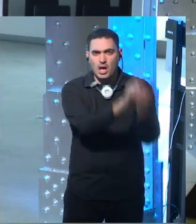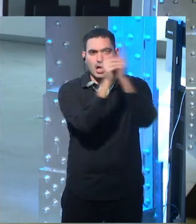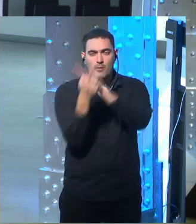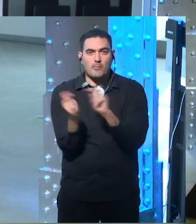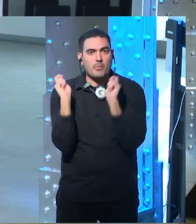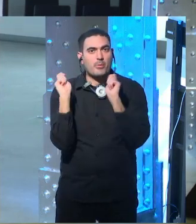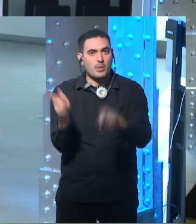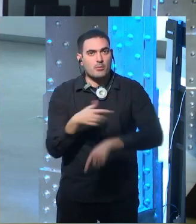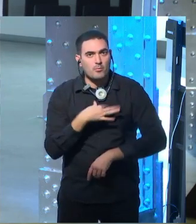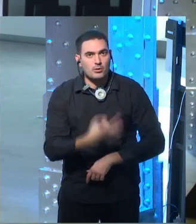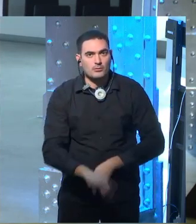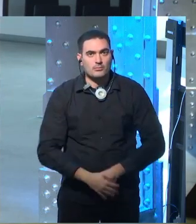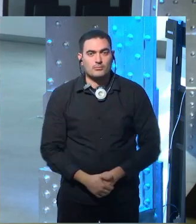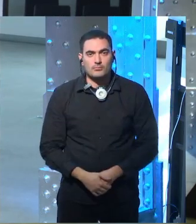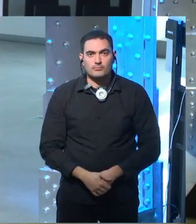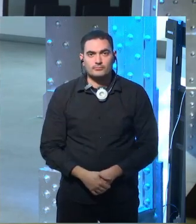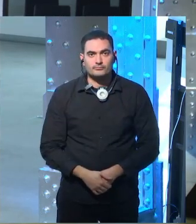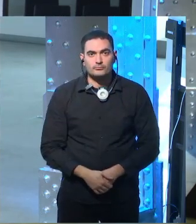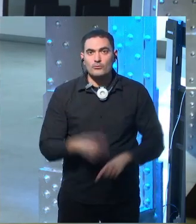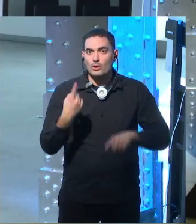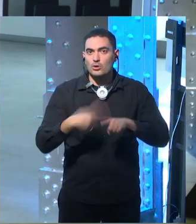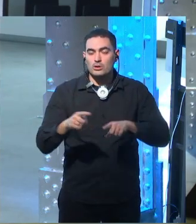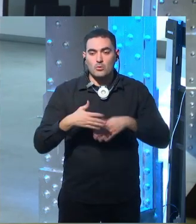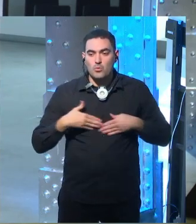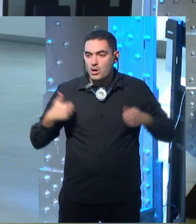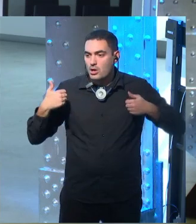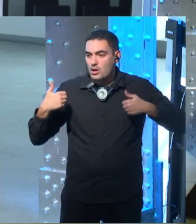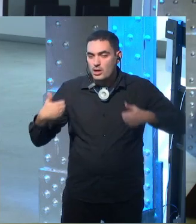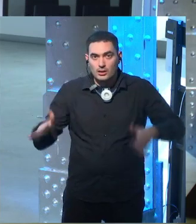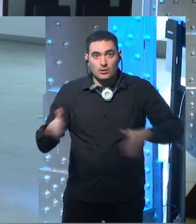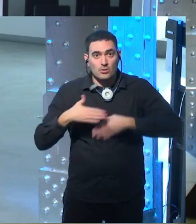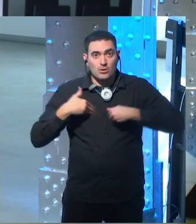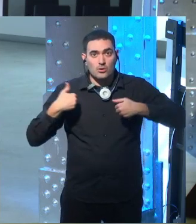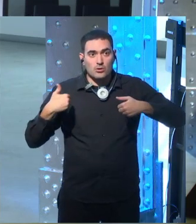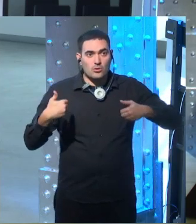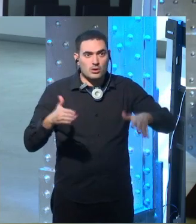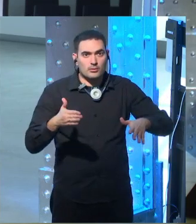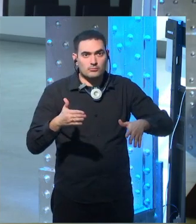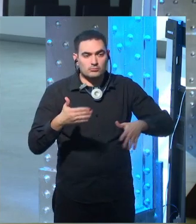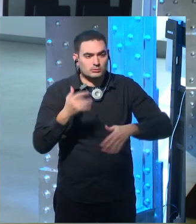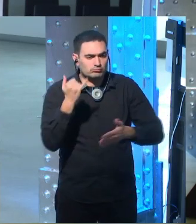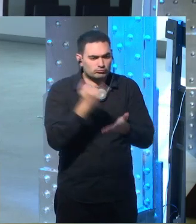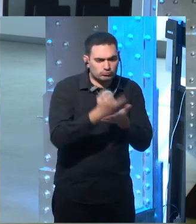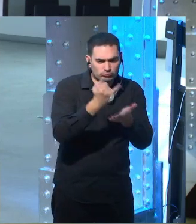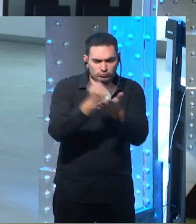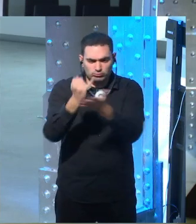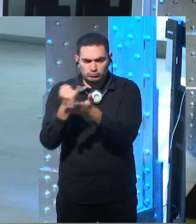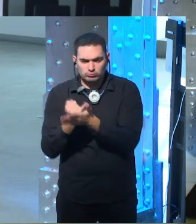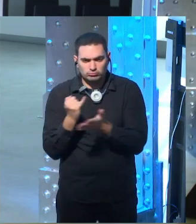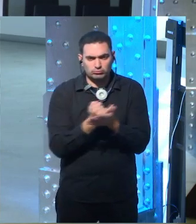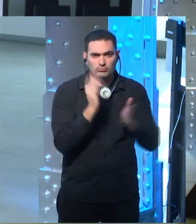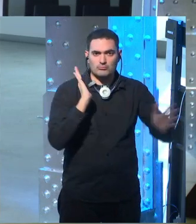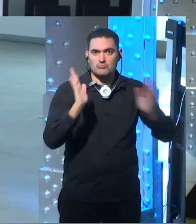better than the status quo, so they should quite rightly almost went for it, if you like.